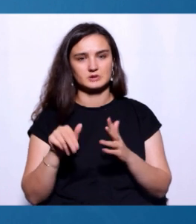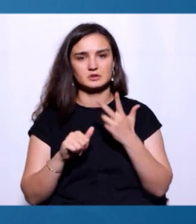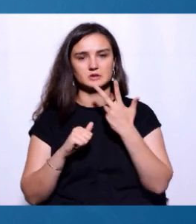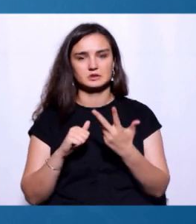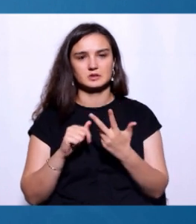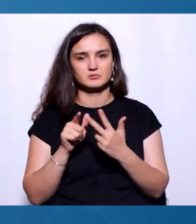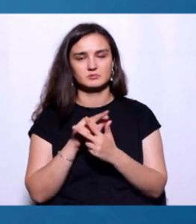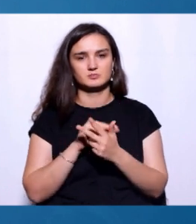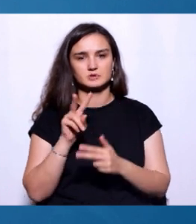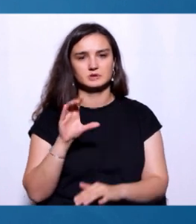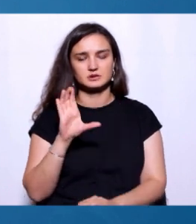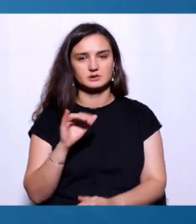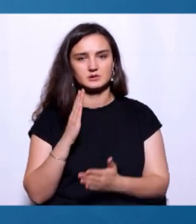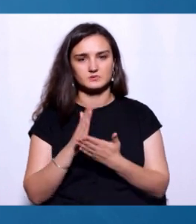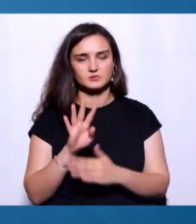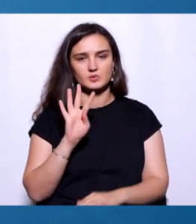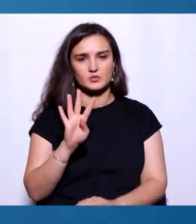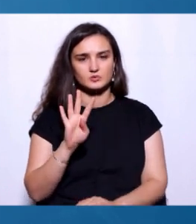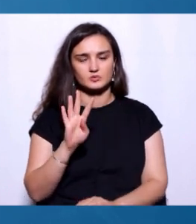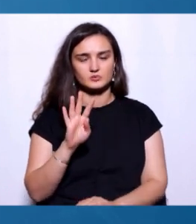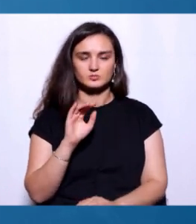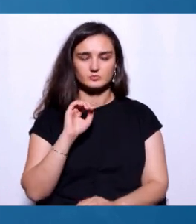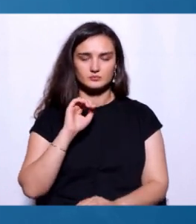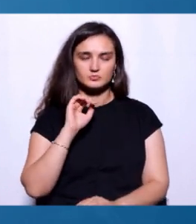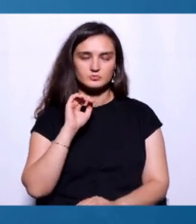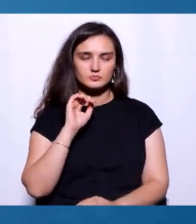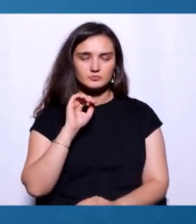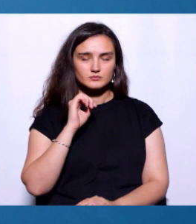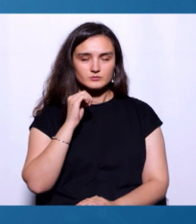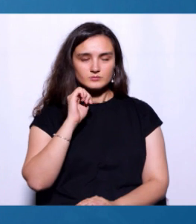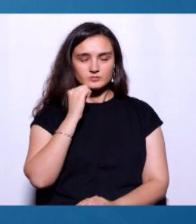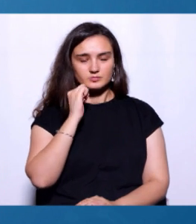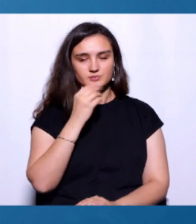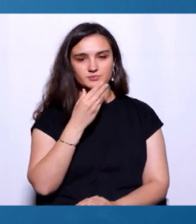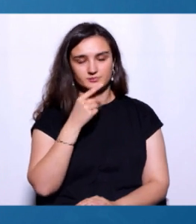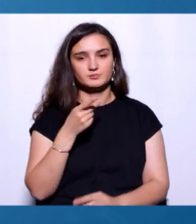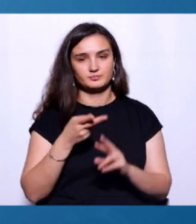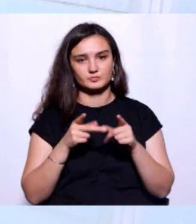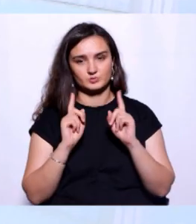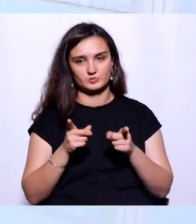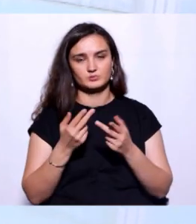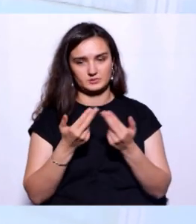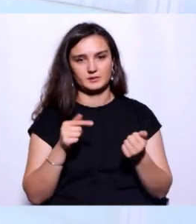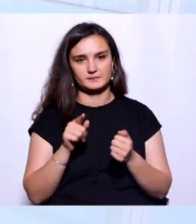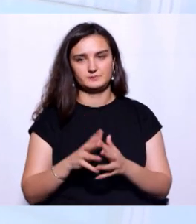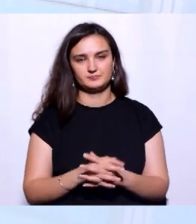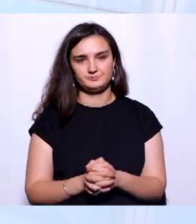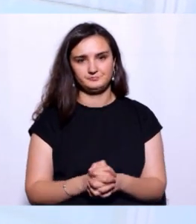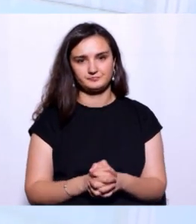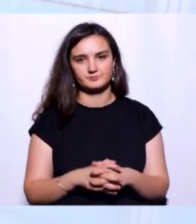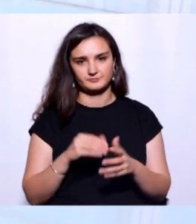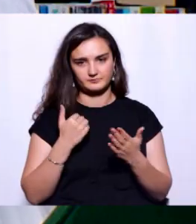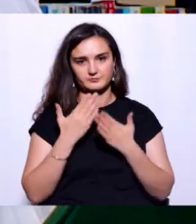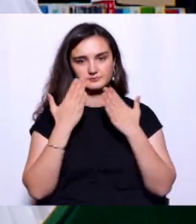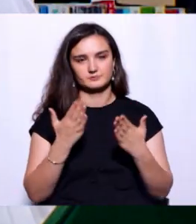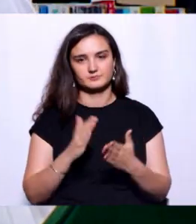three, Lisa has four grandparents. That's definitely true. Let me read now. And absolutely. I will go